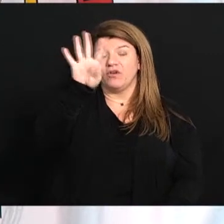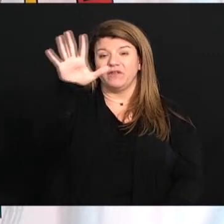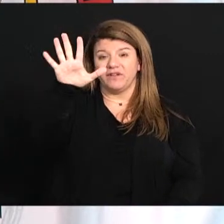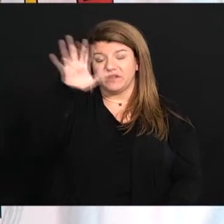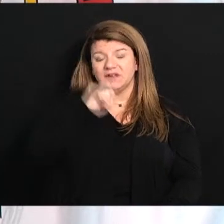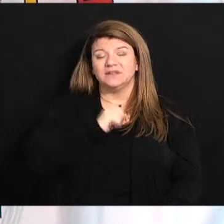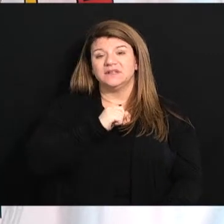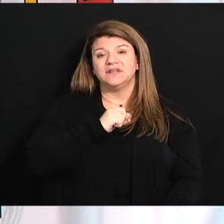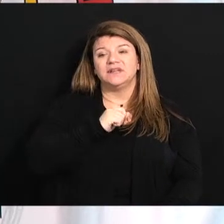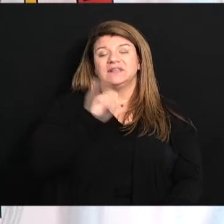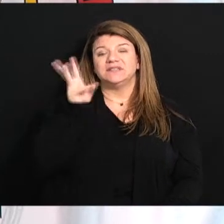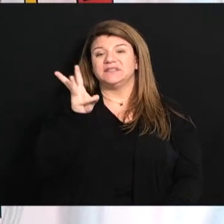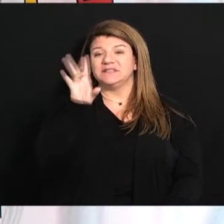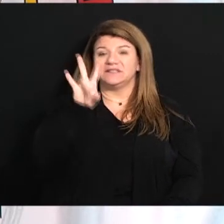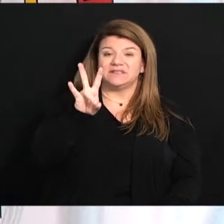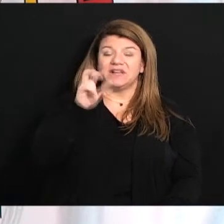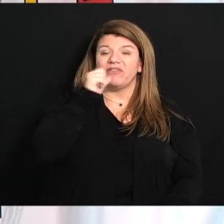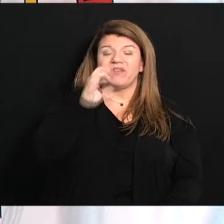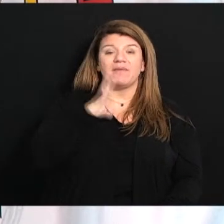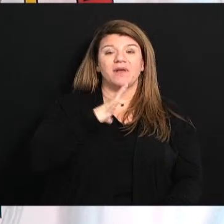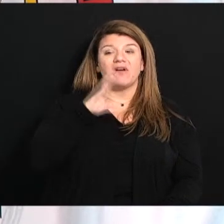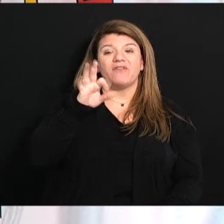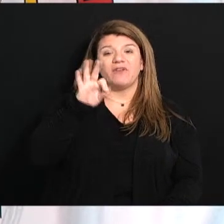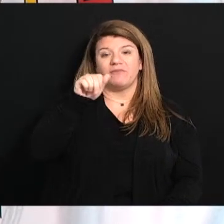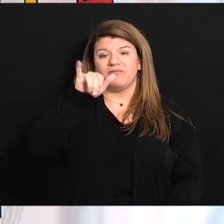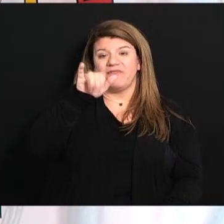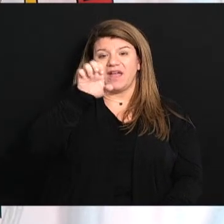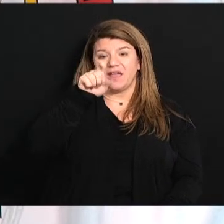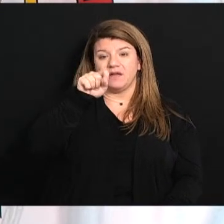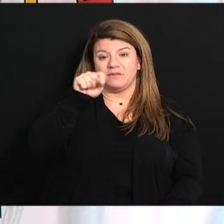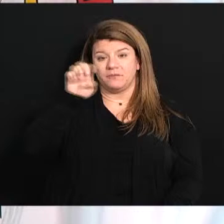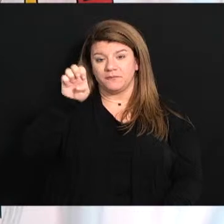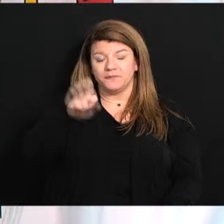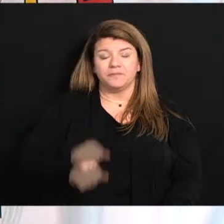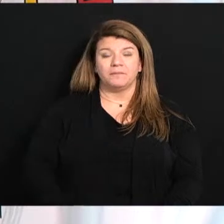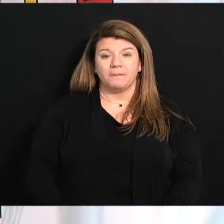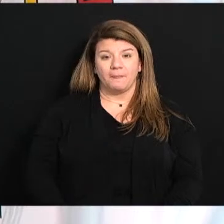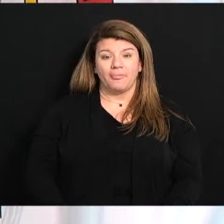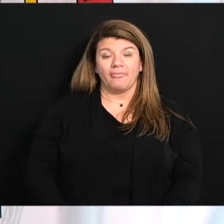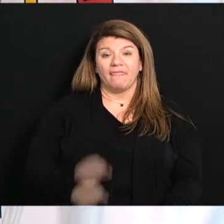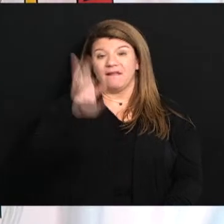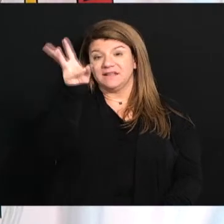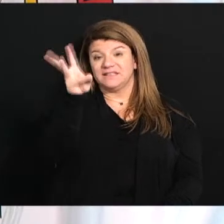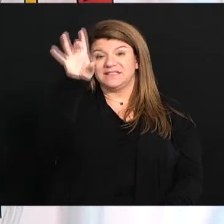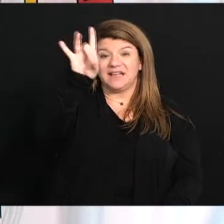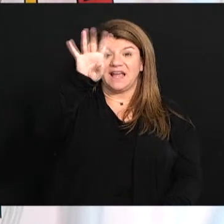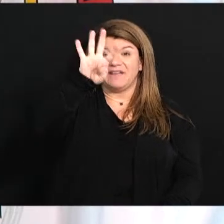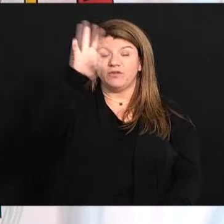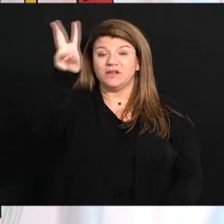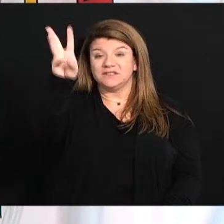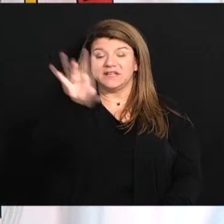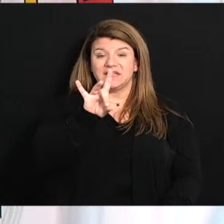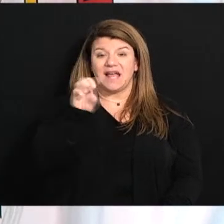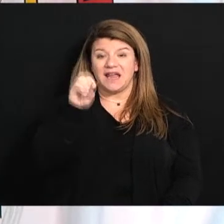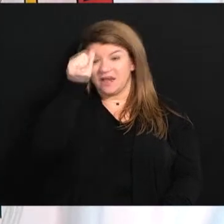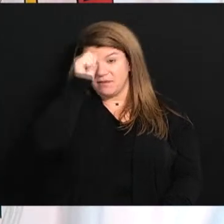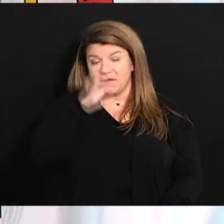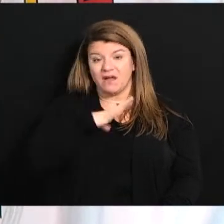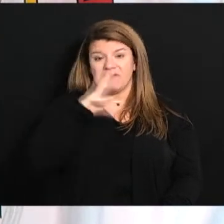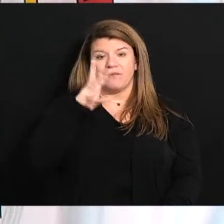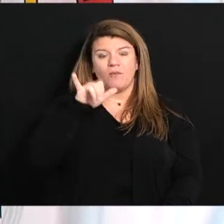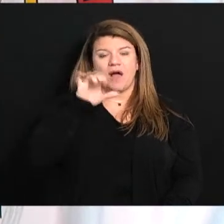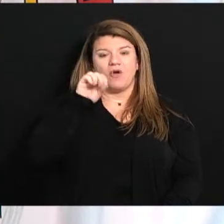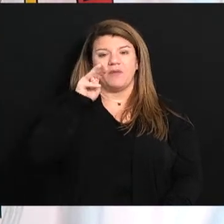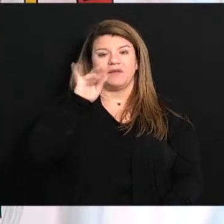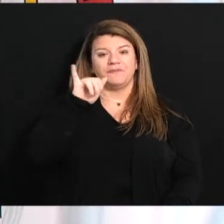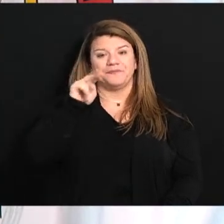death is a 67-year-old female from Fayette County. The 6,846th death is an 80-year-old male from Wyoming